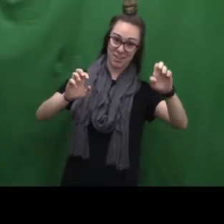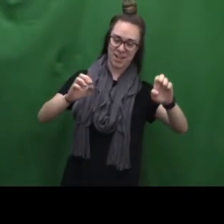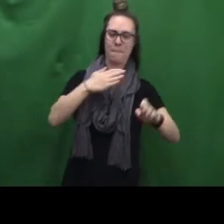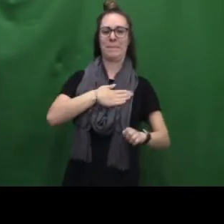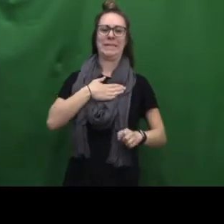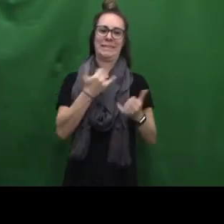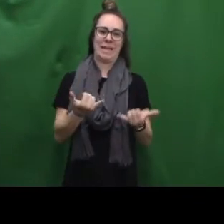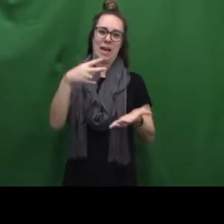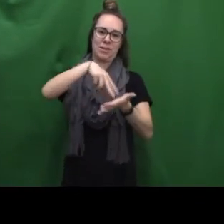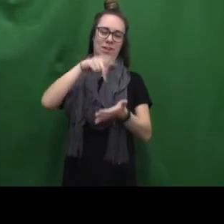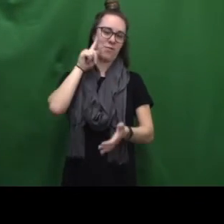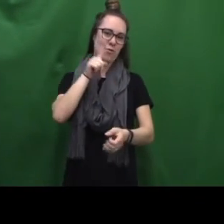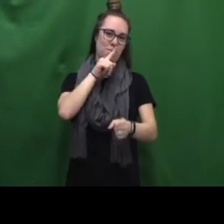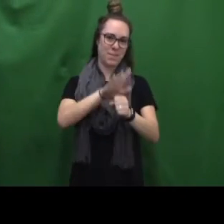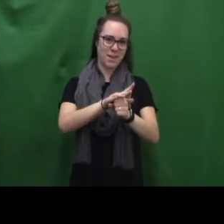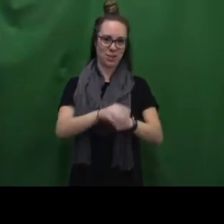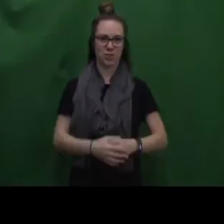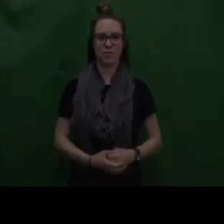play.